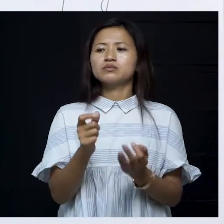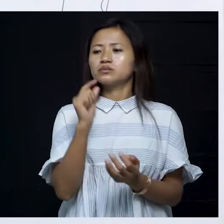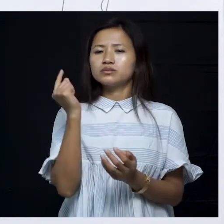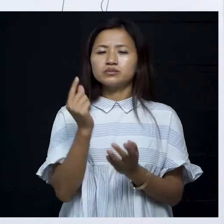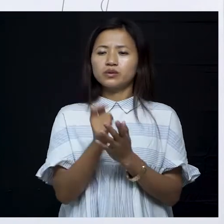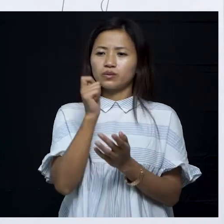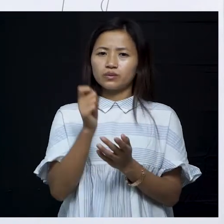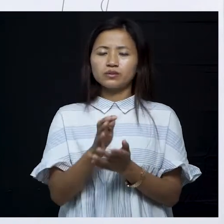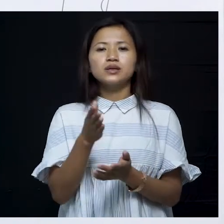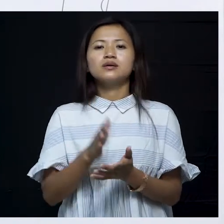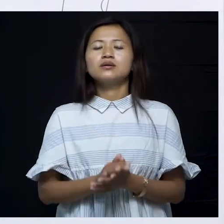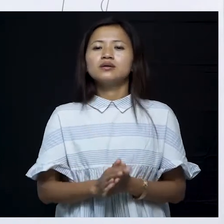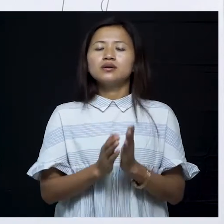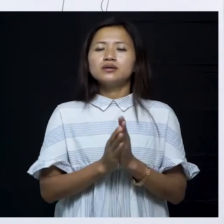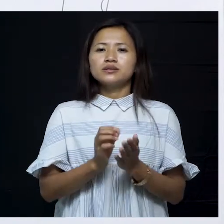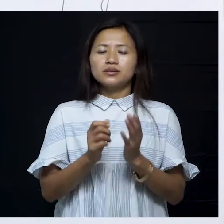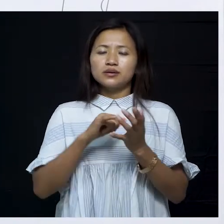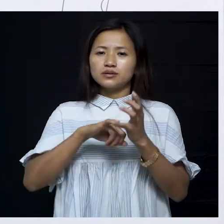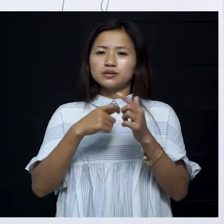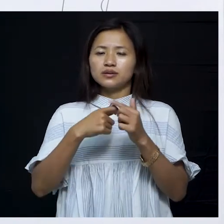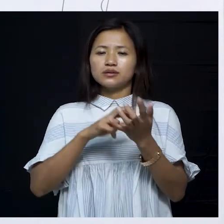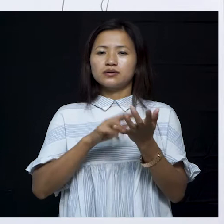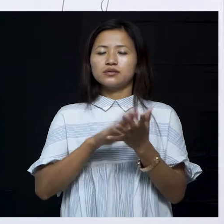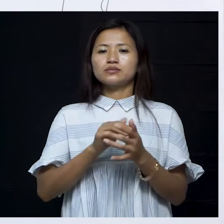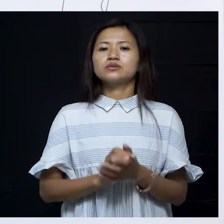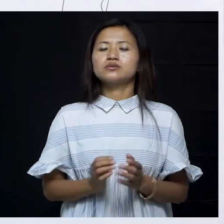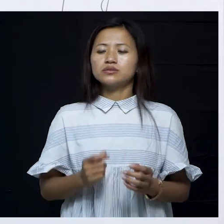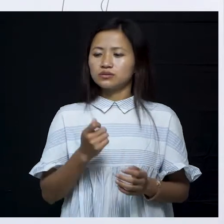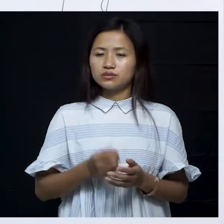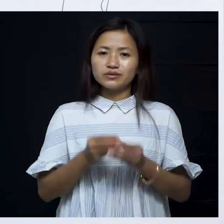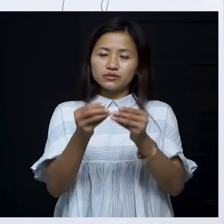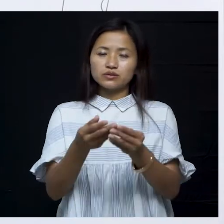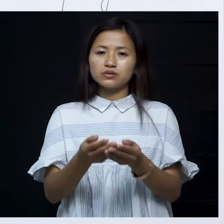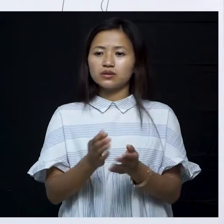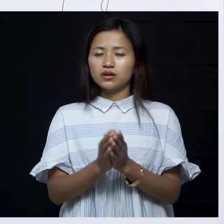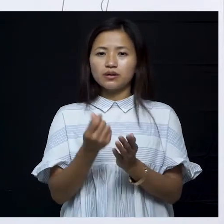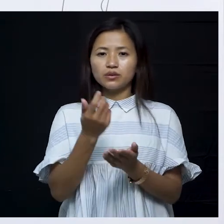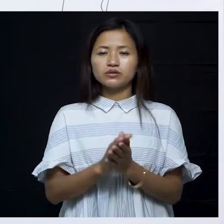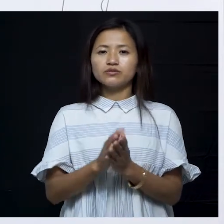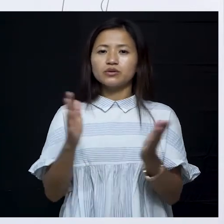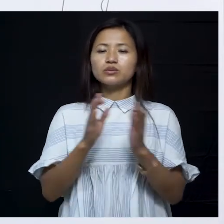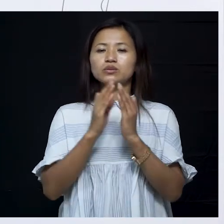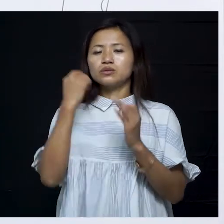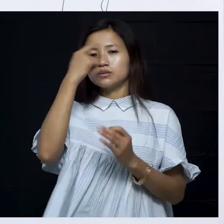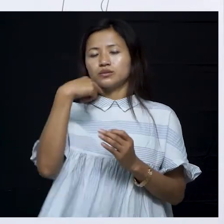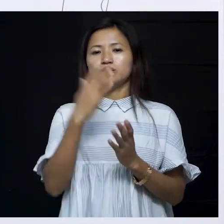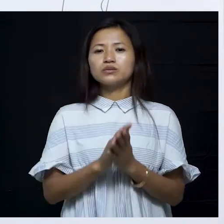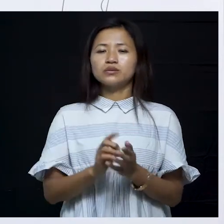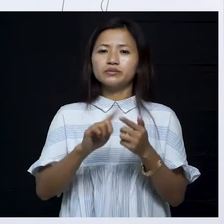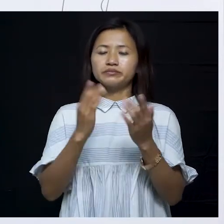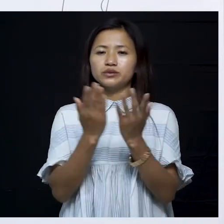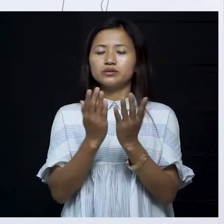of the scheme that the government has started is to give certain amount of money to those people who are educated, who